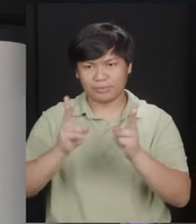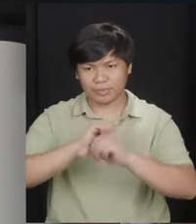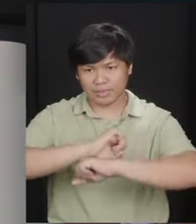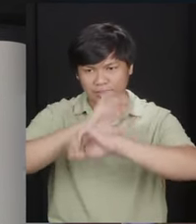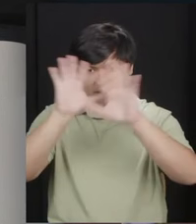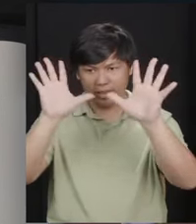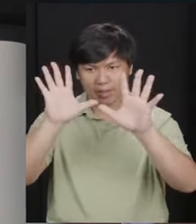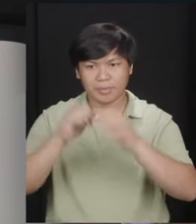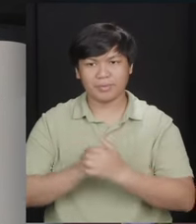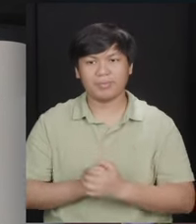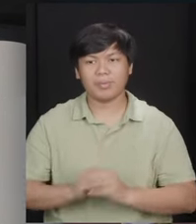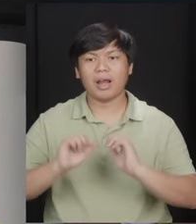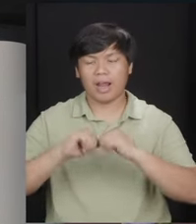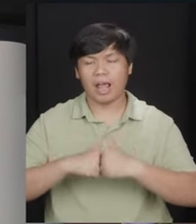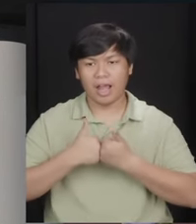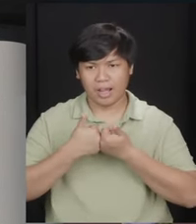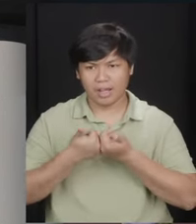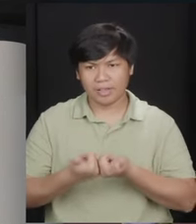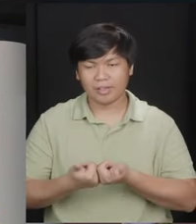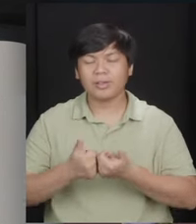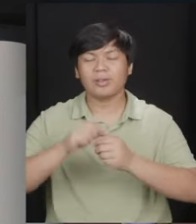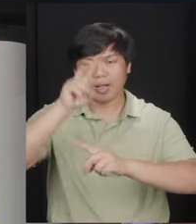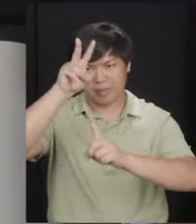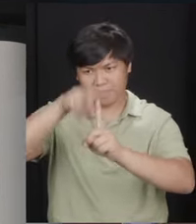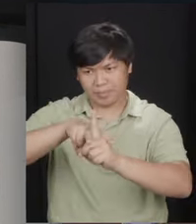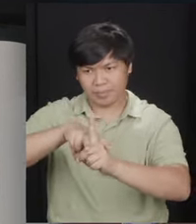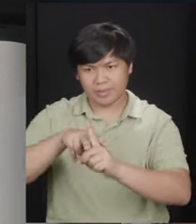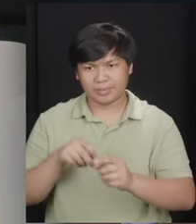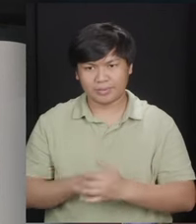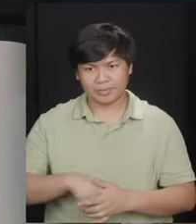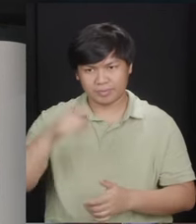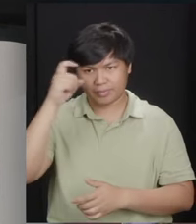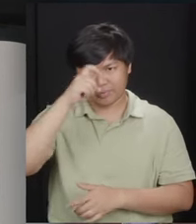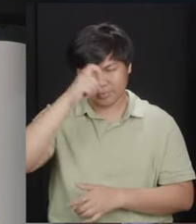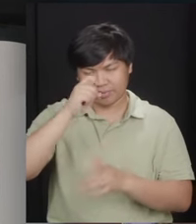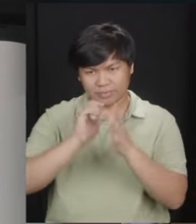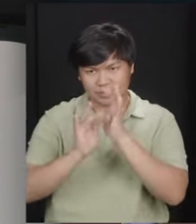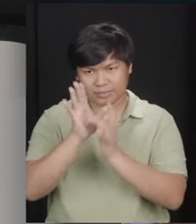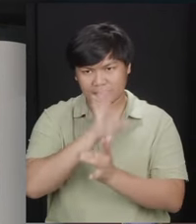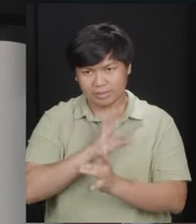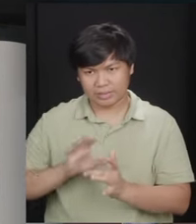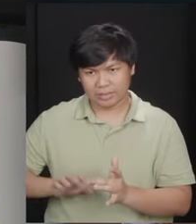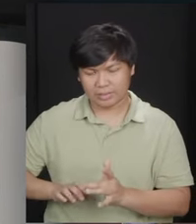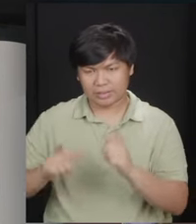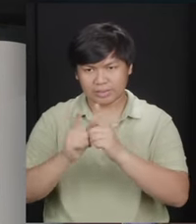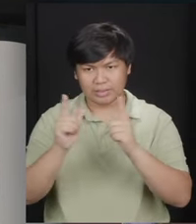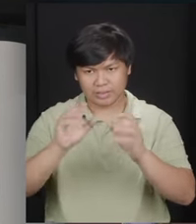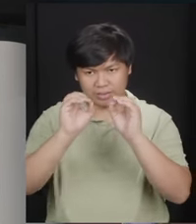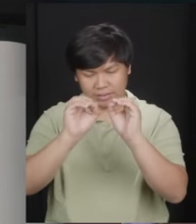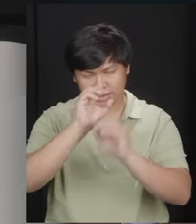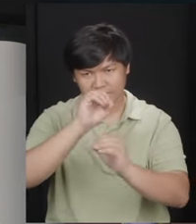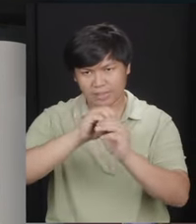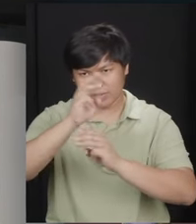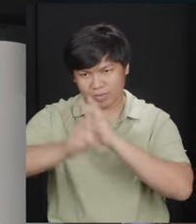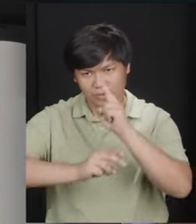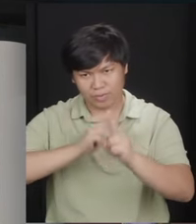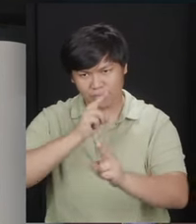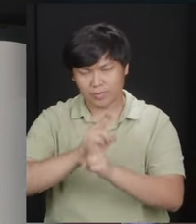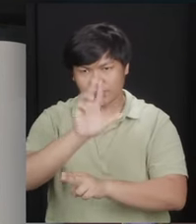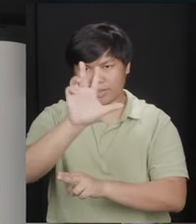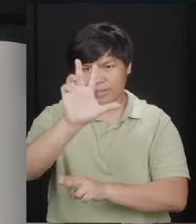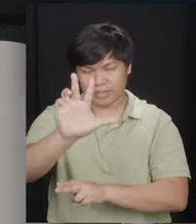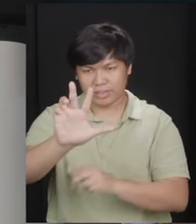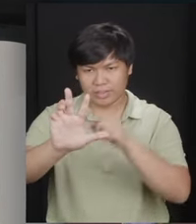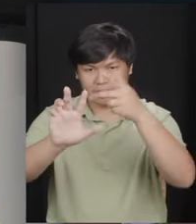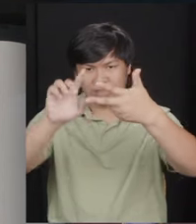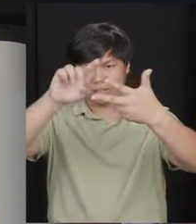but how do you get that done? Well, that's the wisdom of Jesus Christ, the greatest teacher in the universe. The three commands that